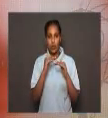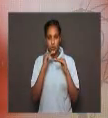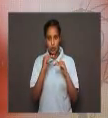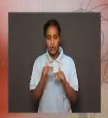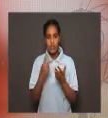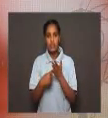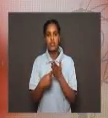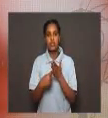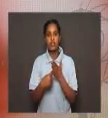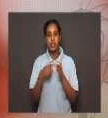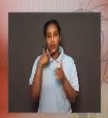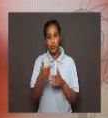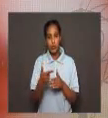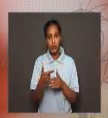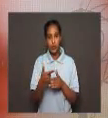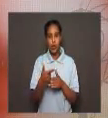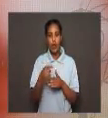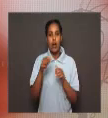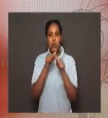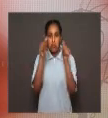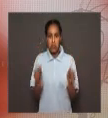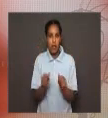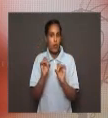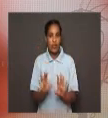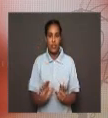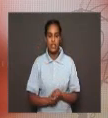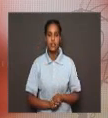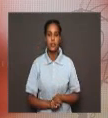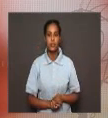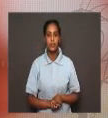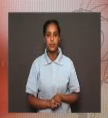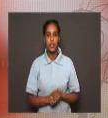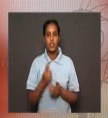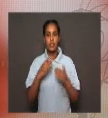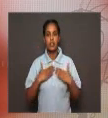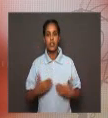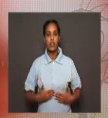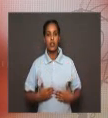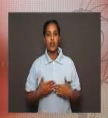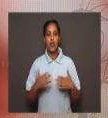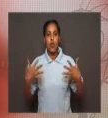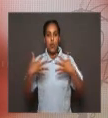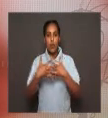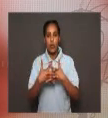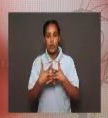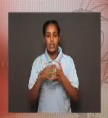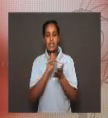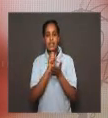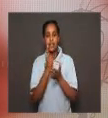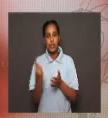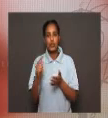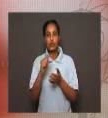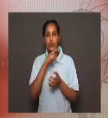solids are said to be amorphous. The structural components of such